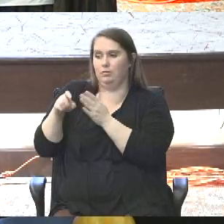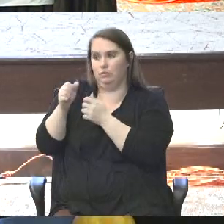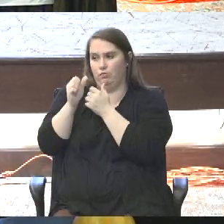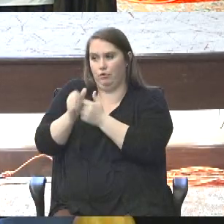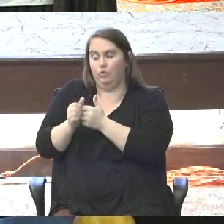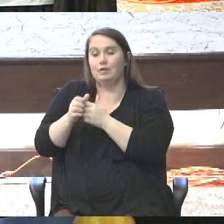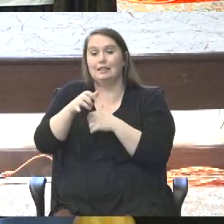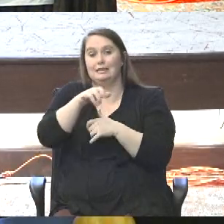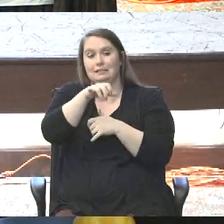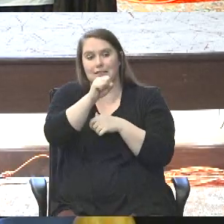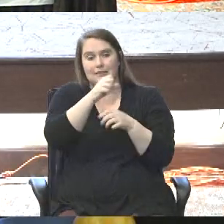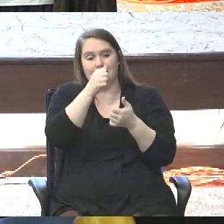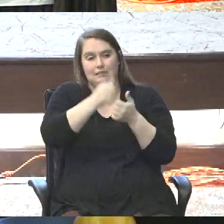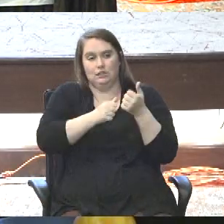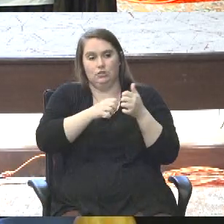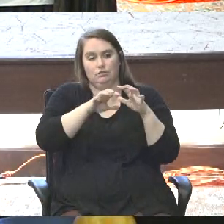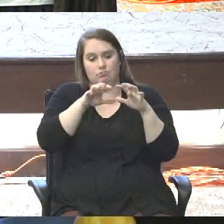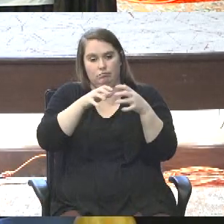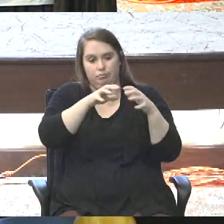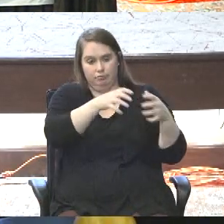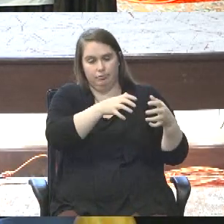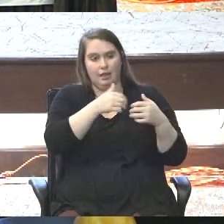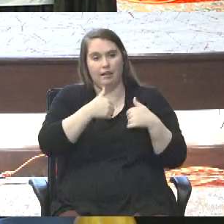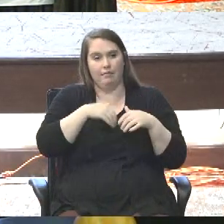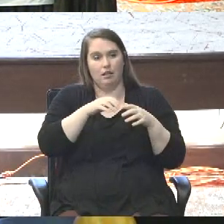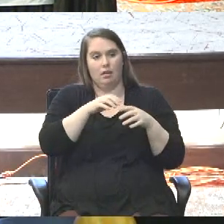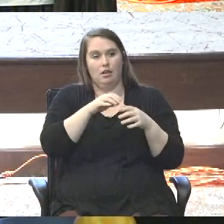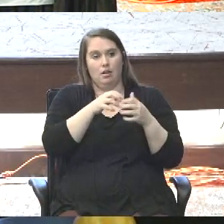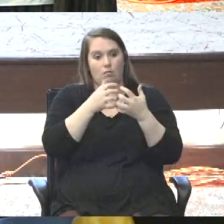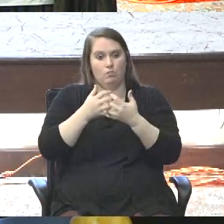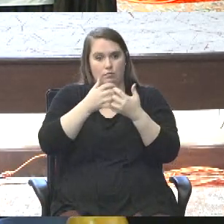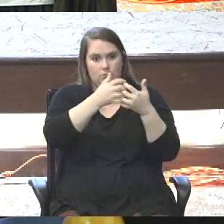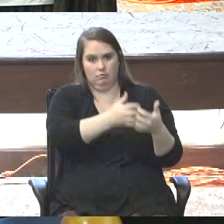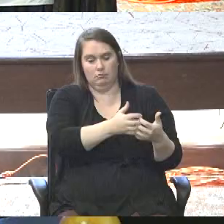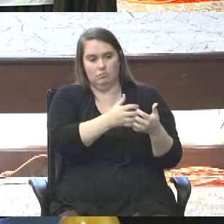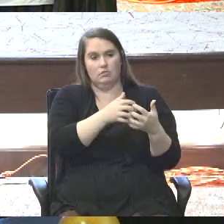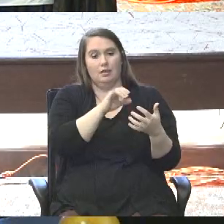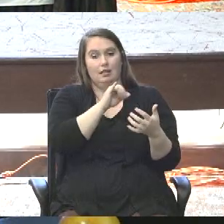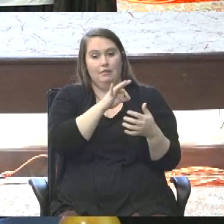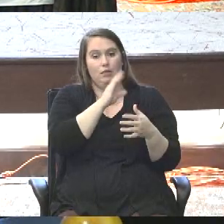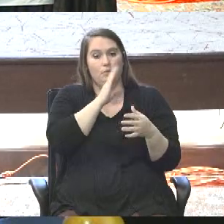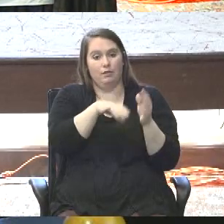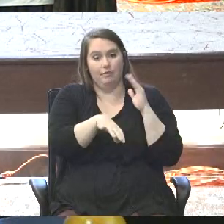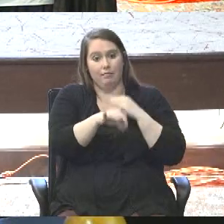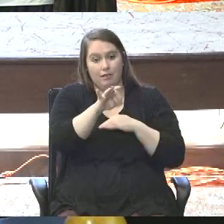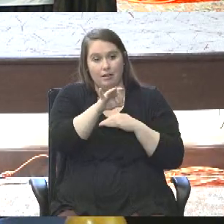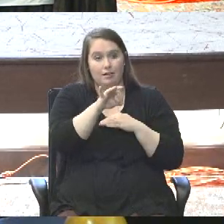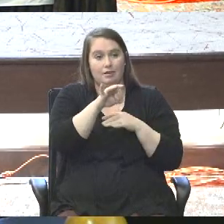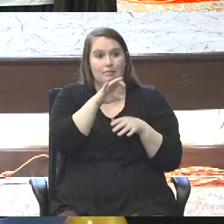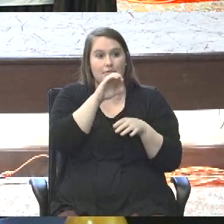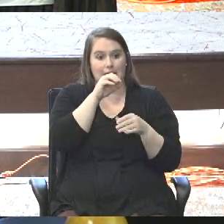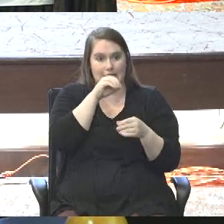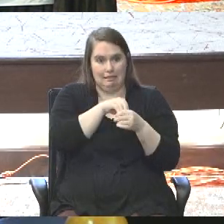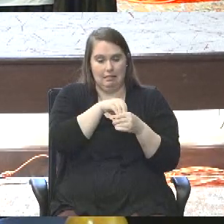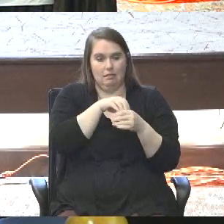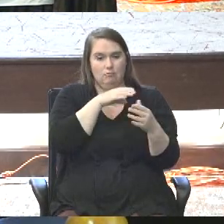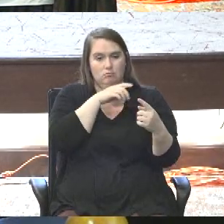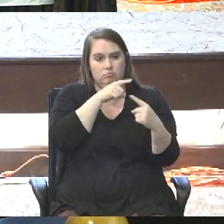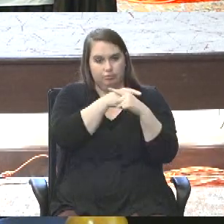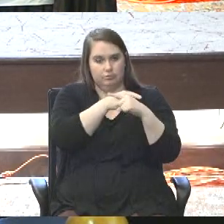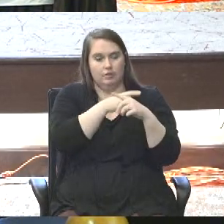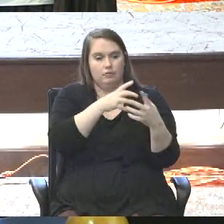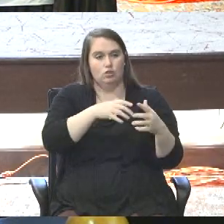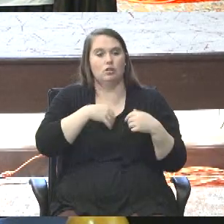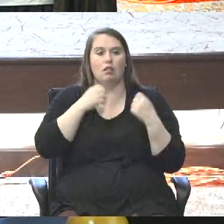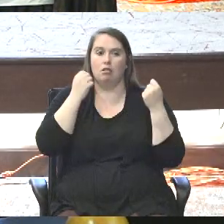each classification of roadway, it has a corresponding sidewalk width and where they're to be located within the right-of-way. So there's been a lot